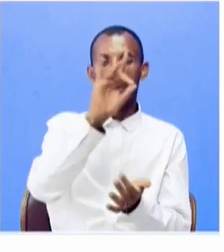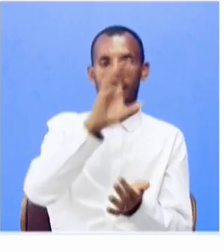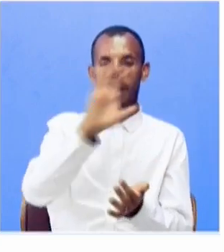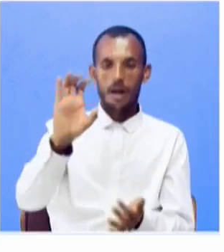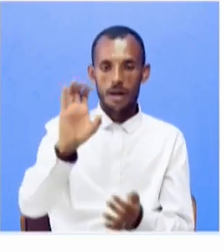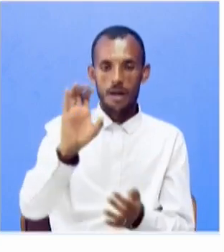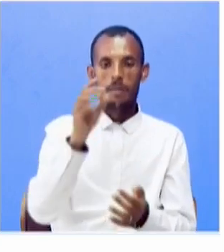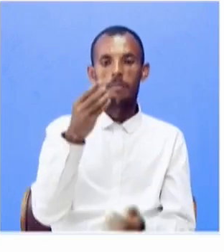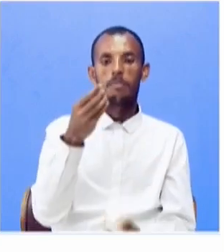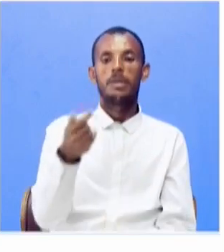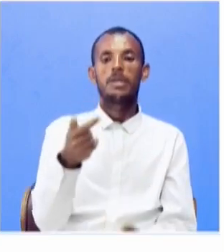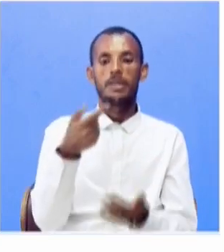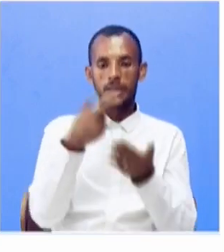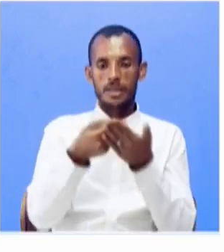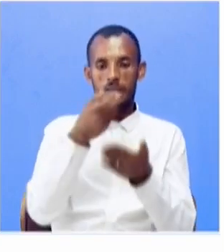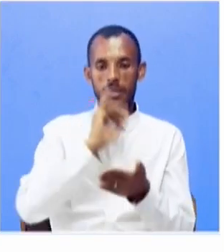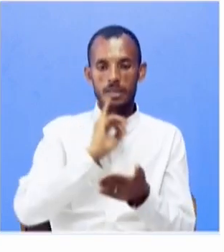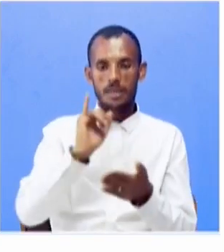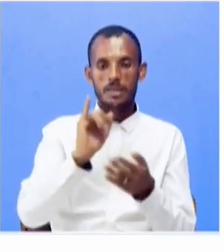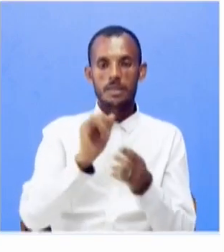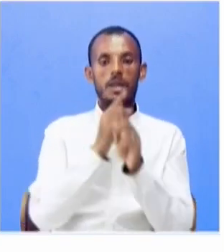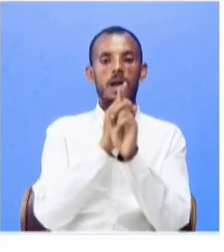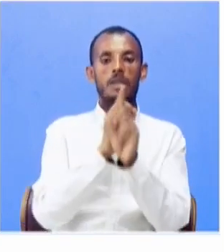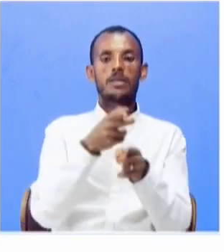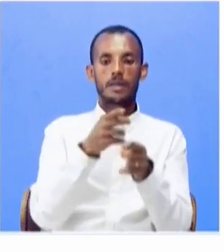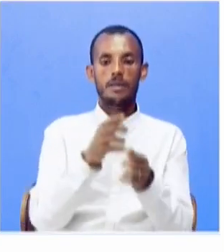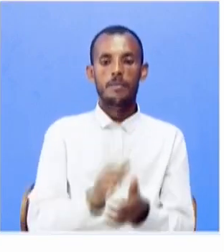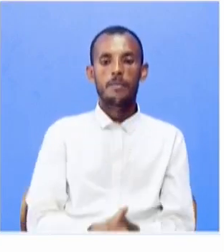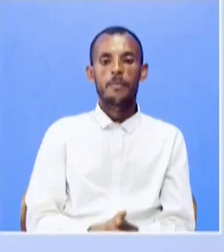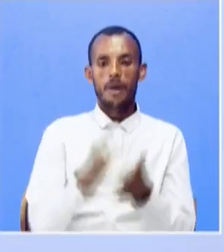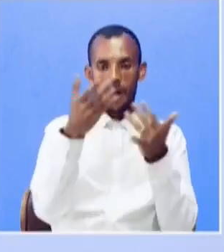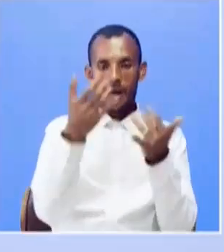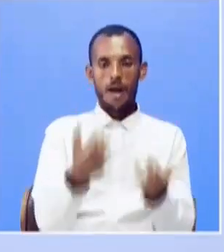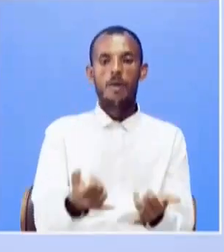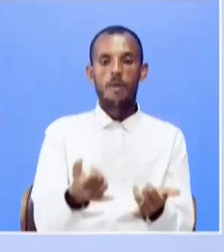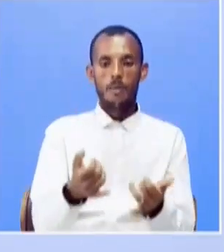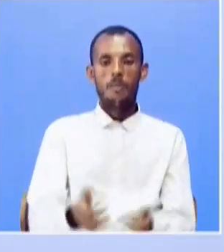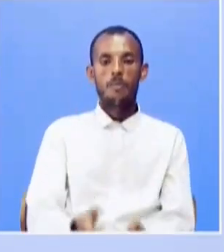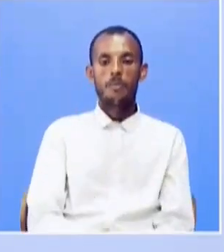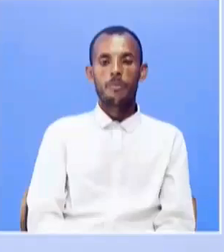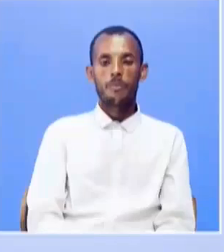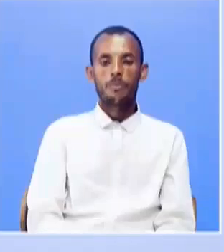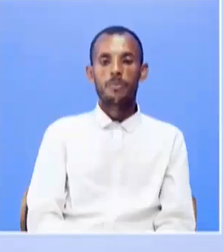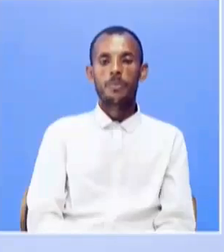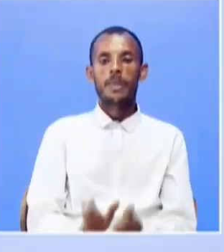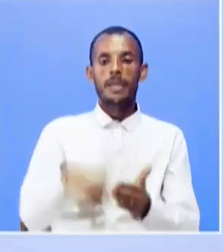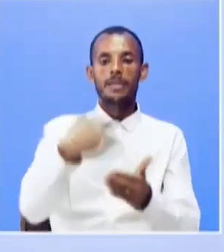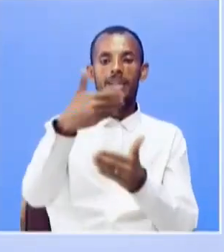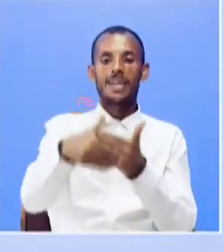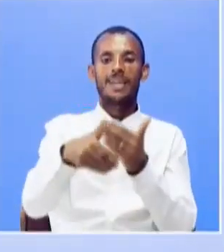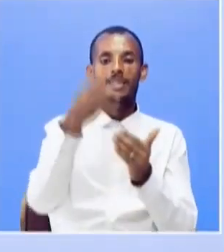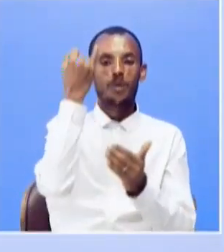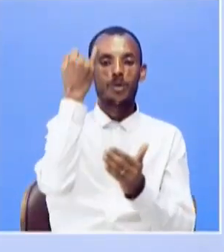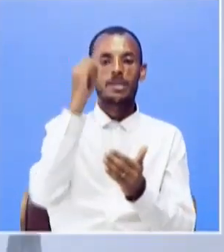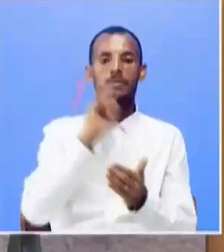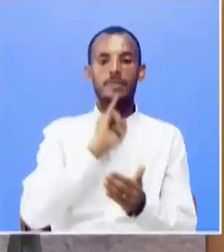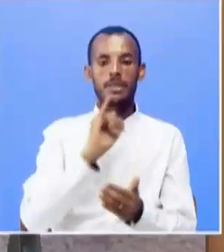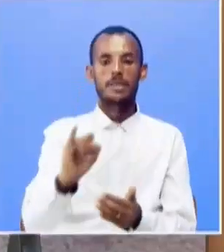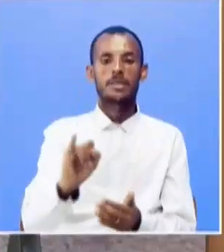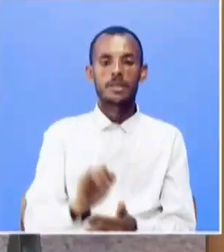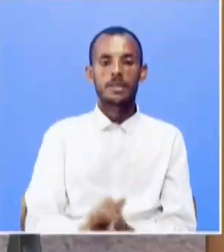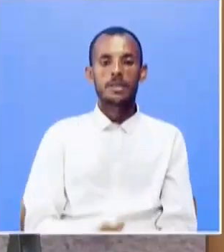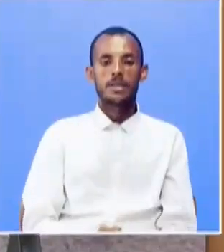4,800 birr. This will be the answer. Now, the next concept is